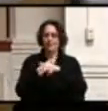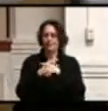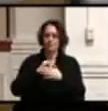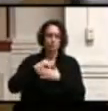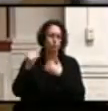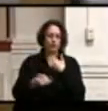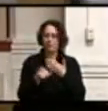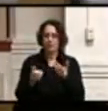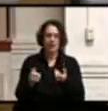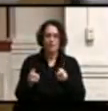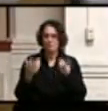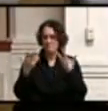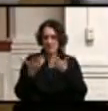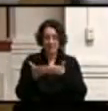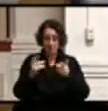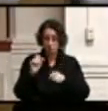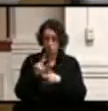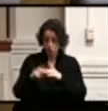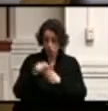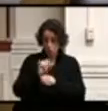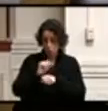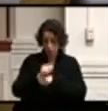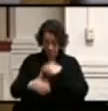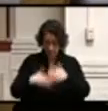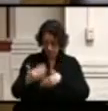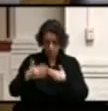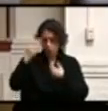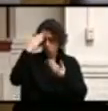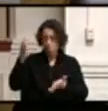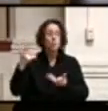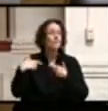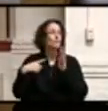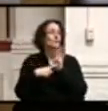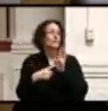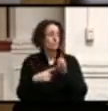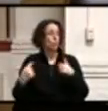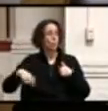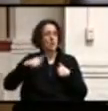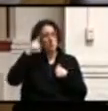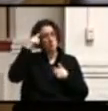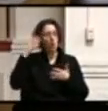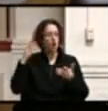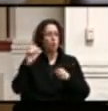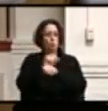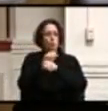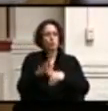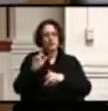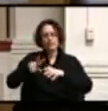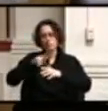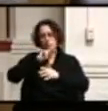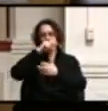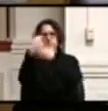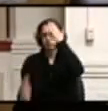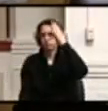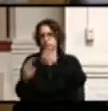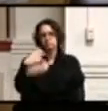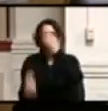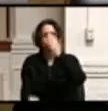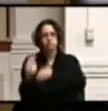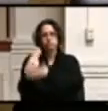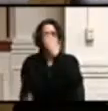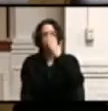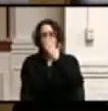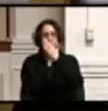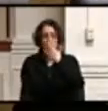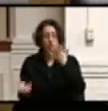we thought that a lot of this work might have been done by underwater divers, for instance, and that seems to, with this group of